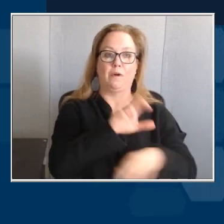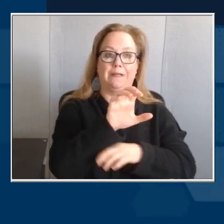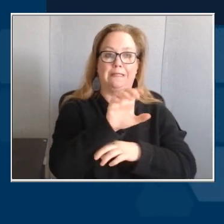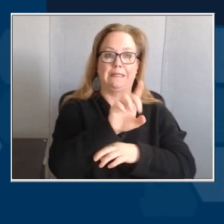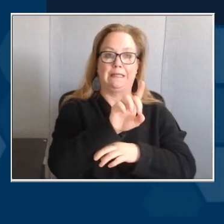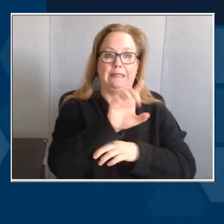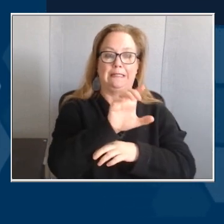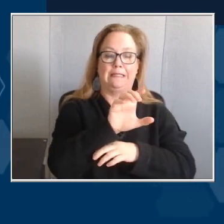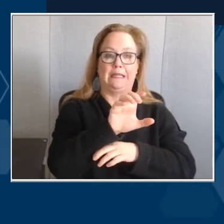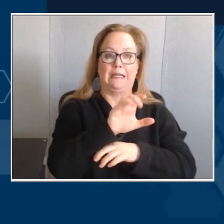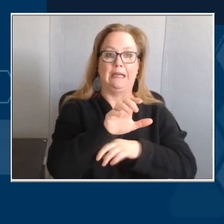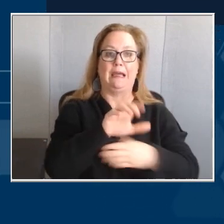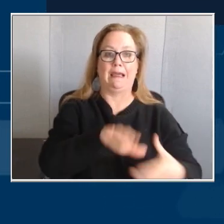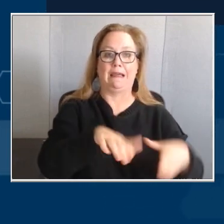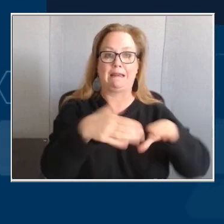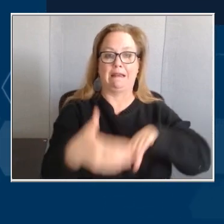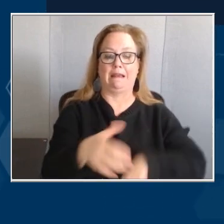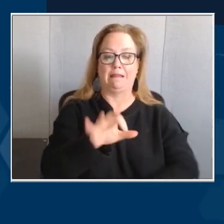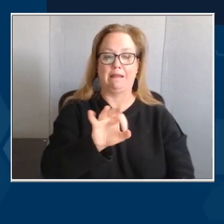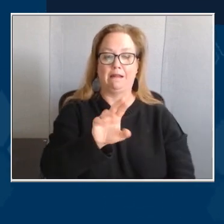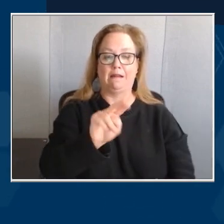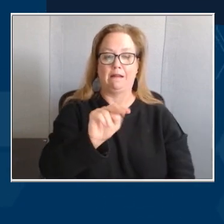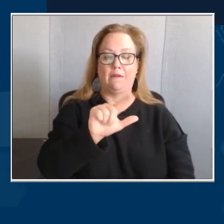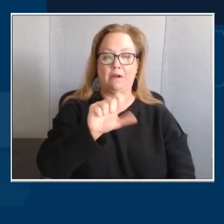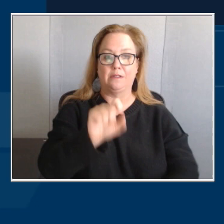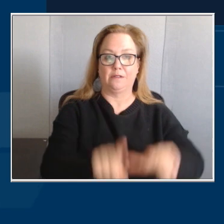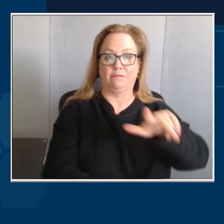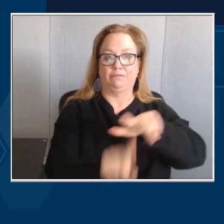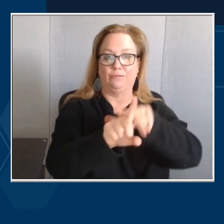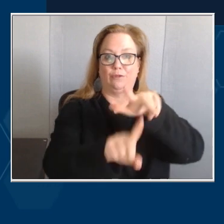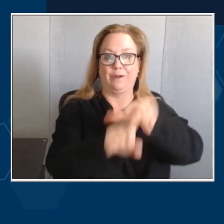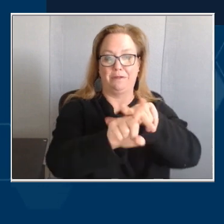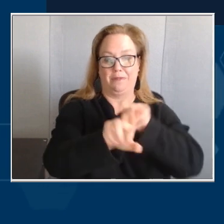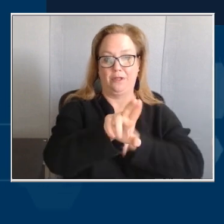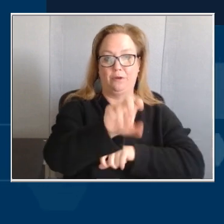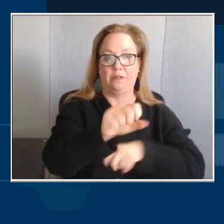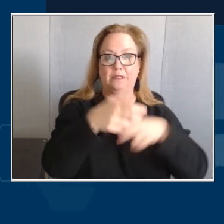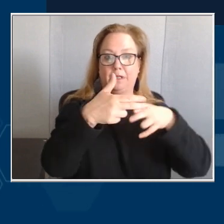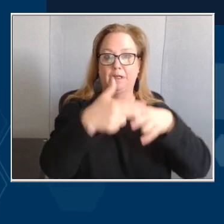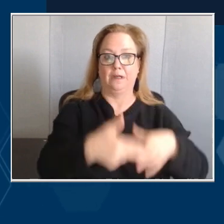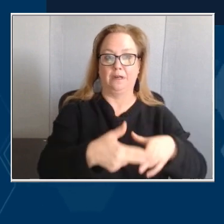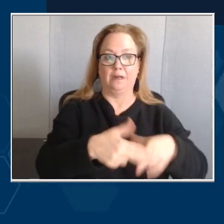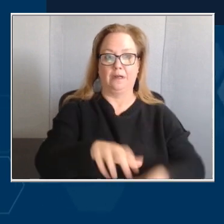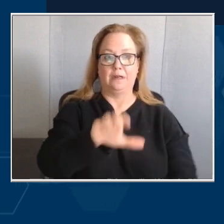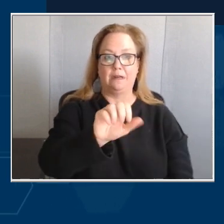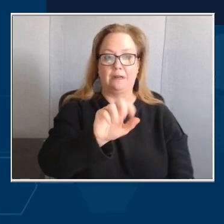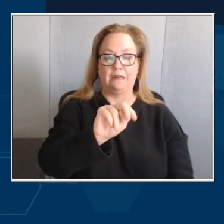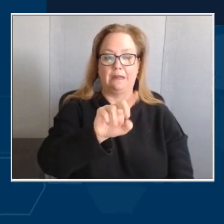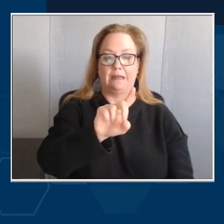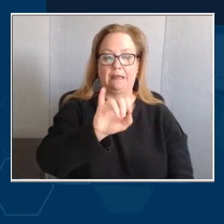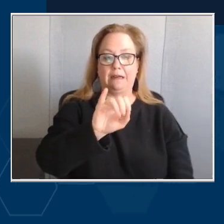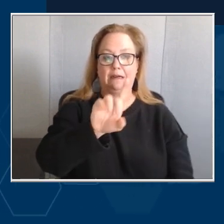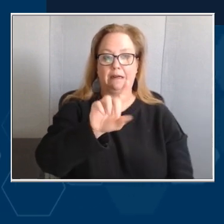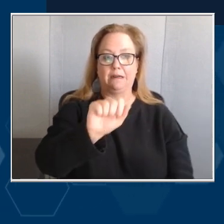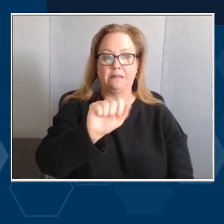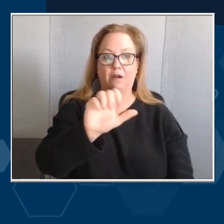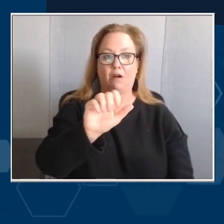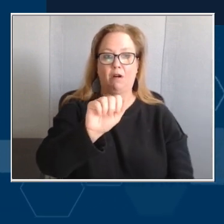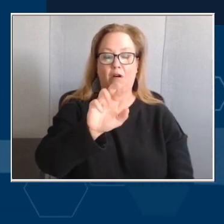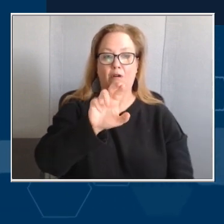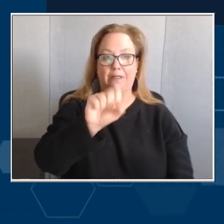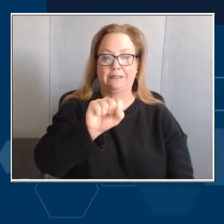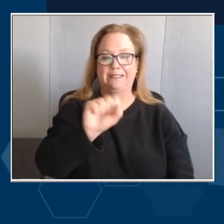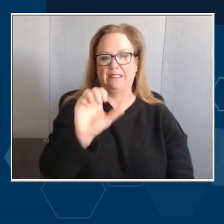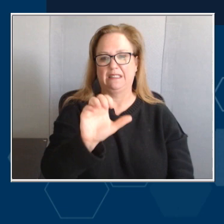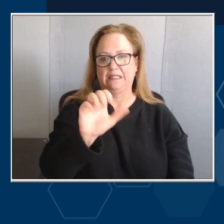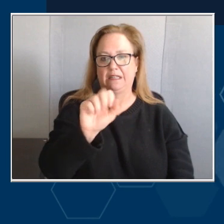fungus that is showing up more and more in the United States. It's called Candida auris, or C-Auris. Good news, there's never